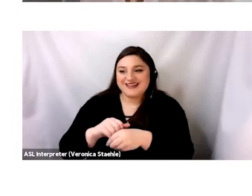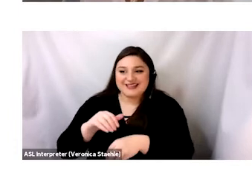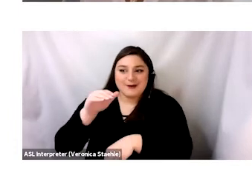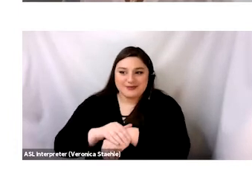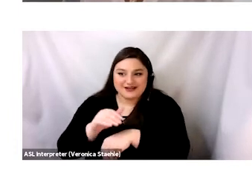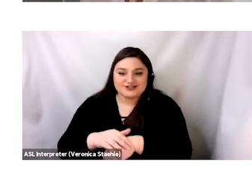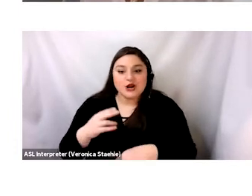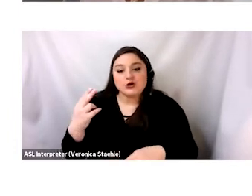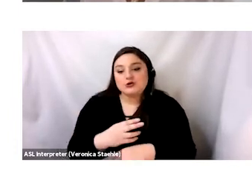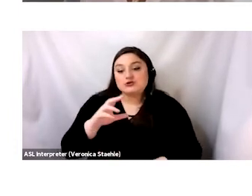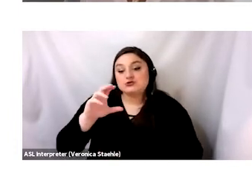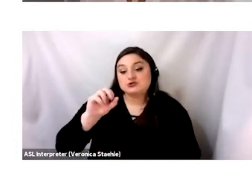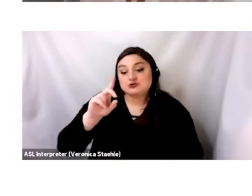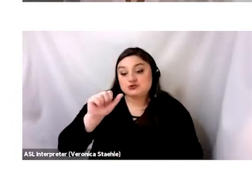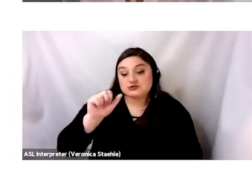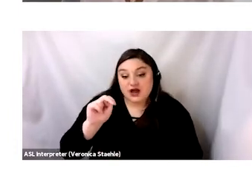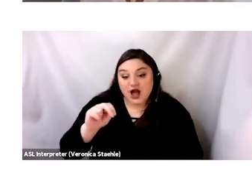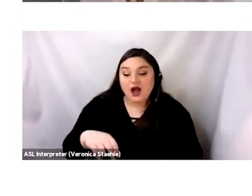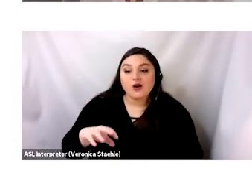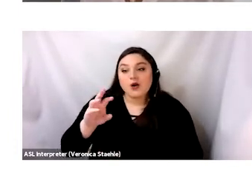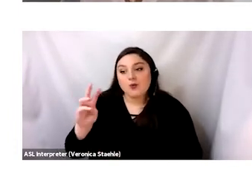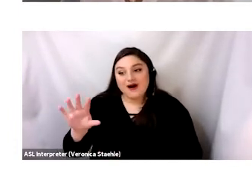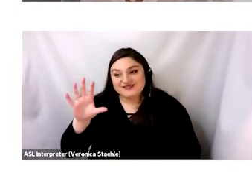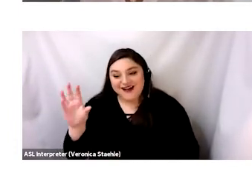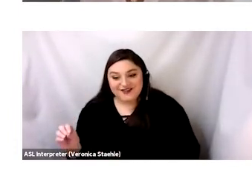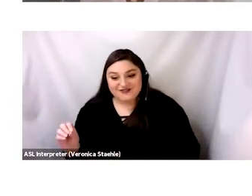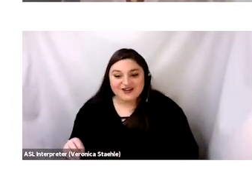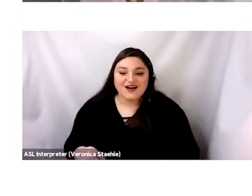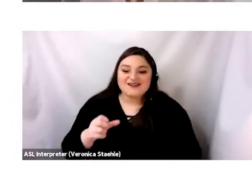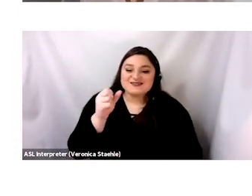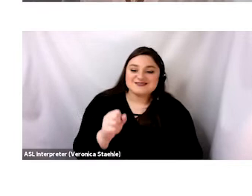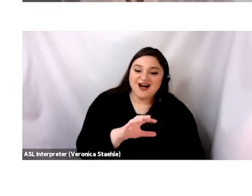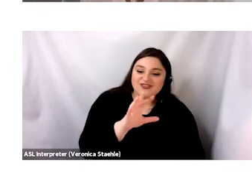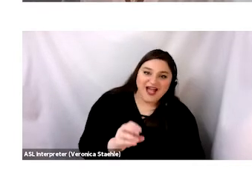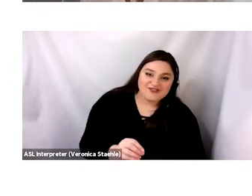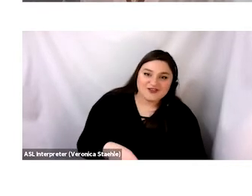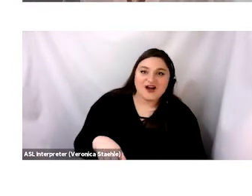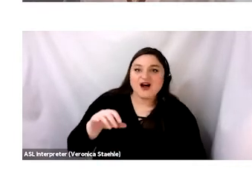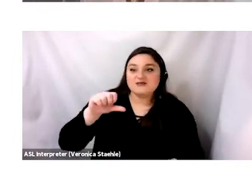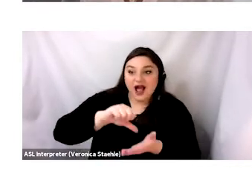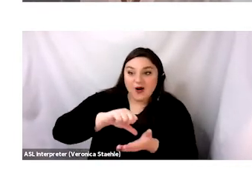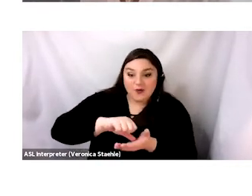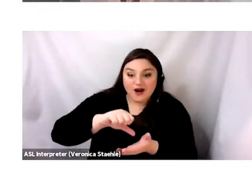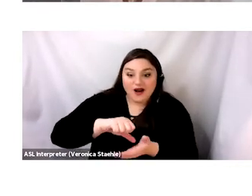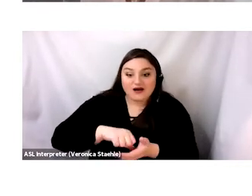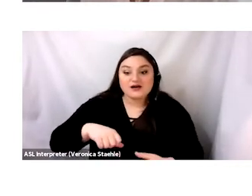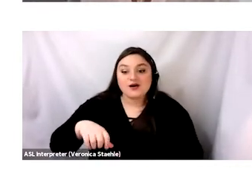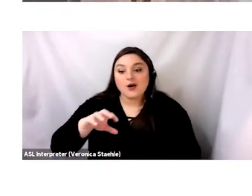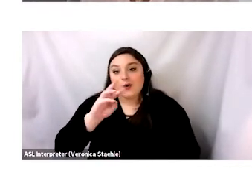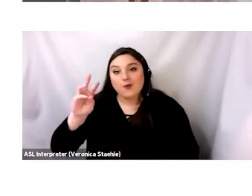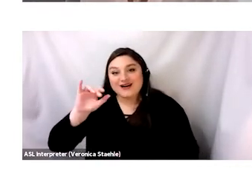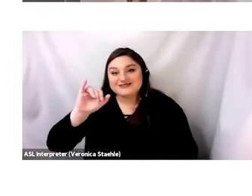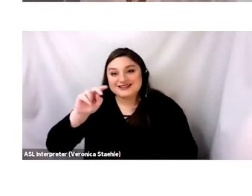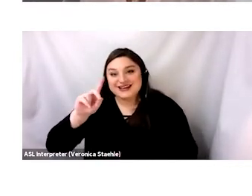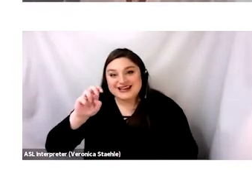Sudan, parts of West Africa, parts of South Africa, Iraq, West Indies, and also formed alliances with other countries such as France